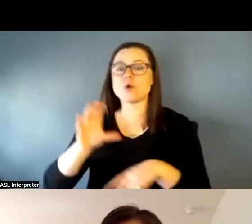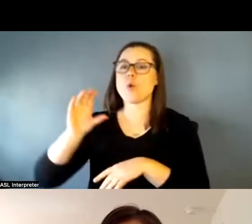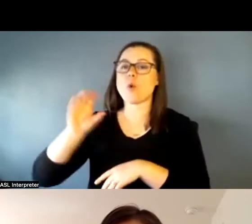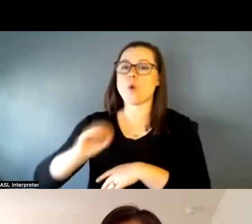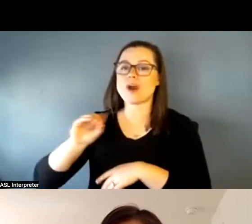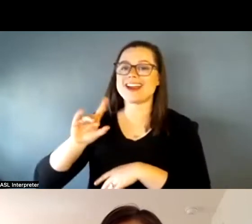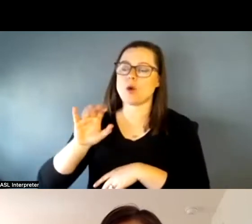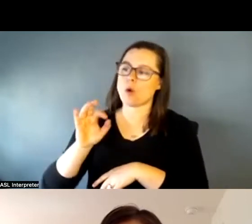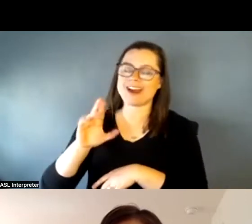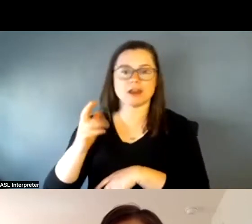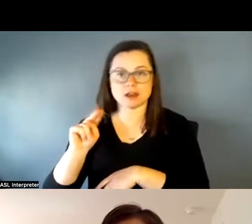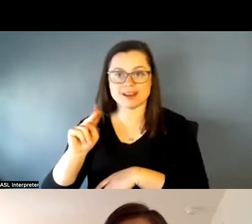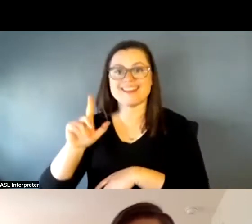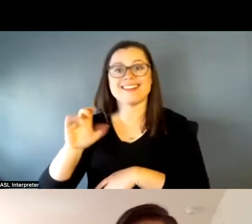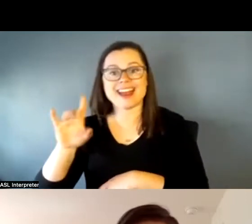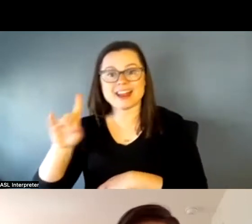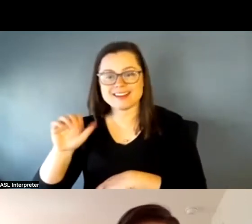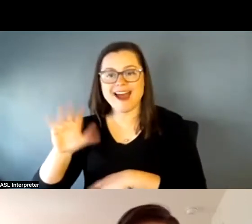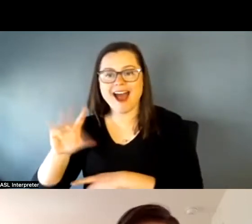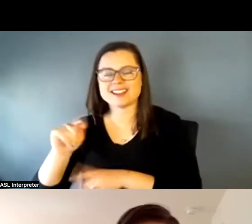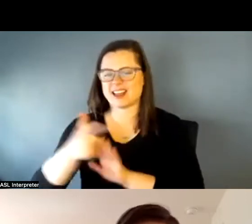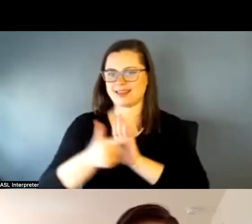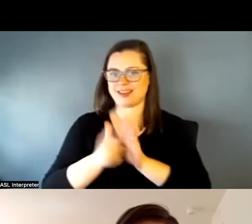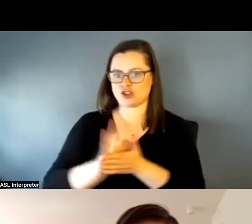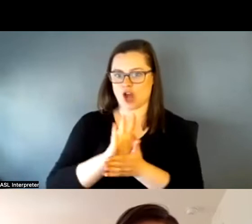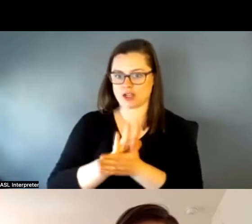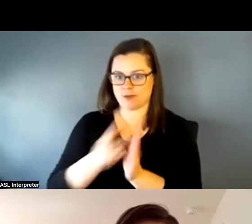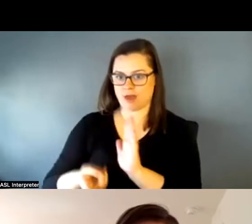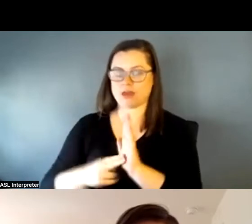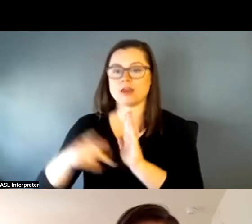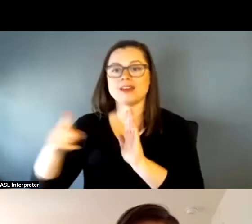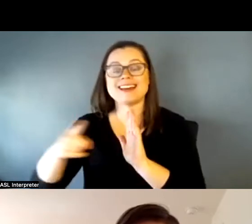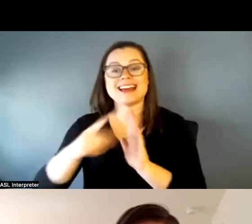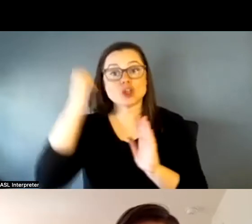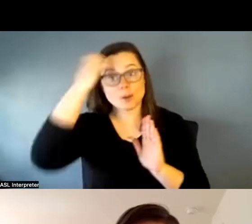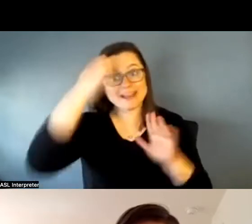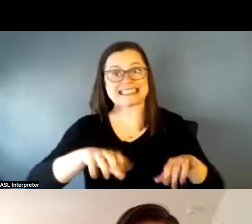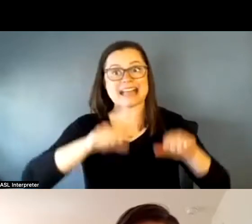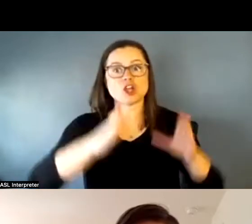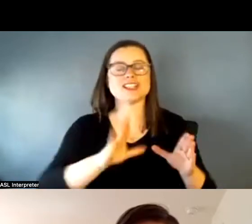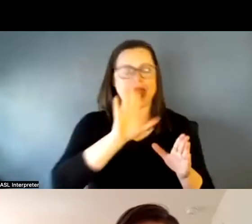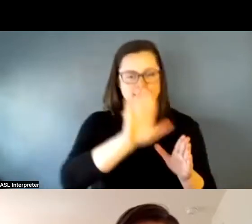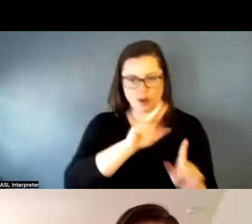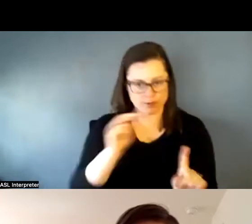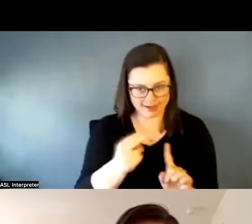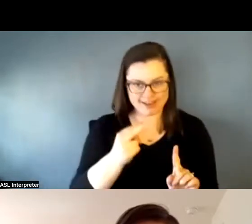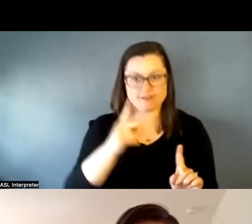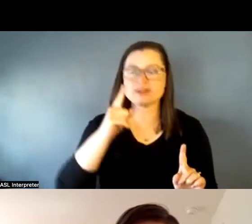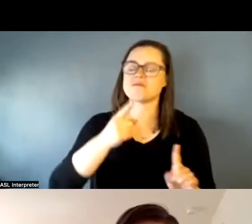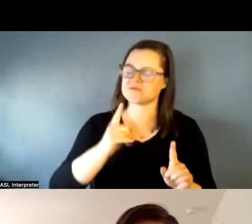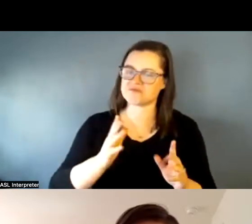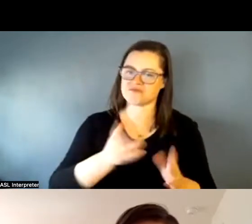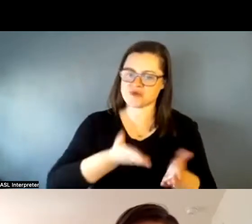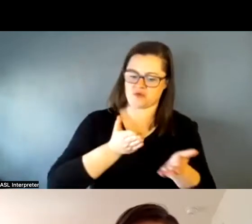which was a legal document that allowed European settlers in their minds to rightfully own this land. And that